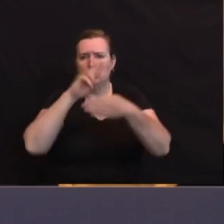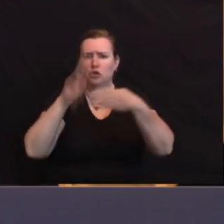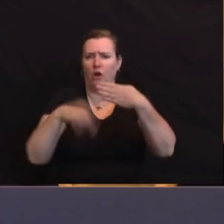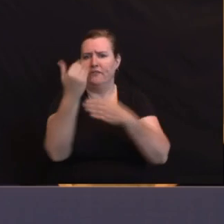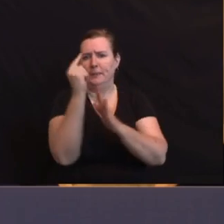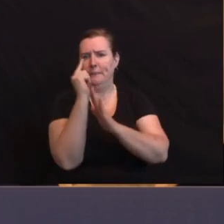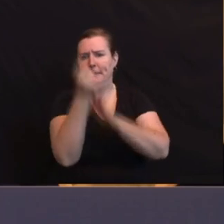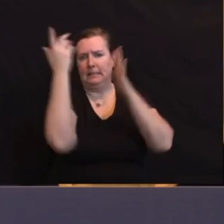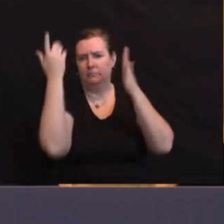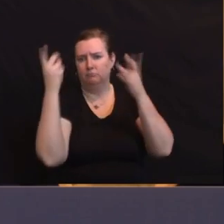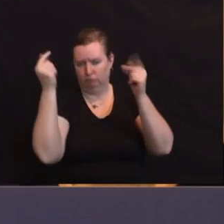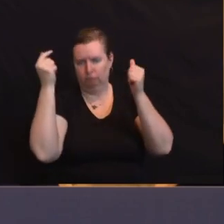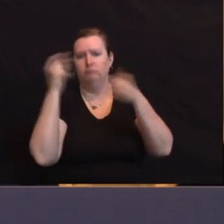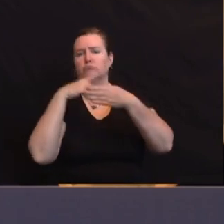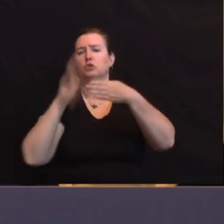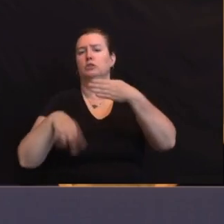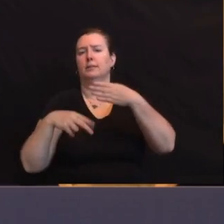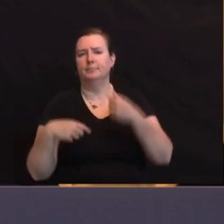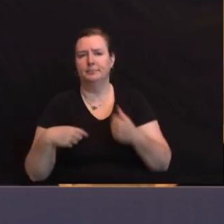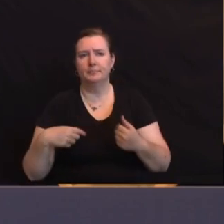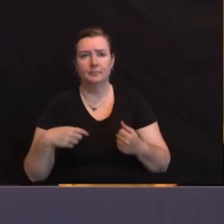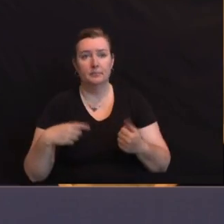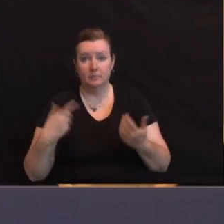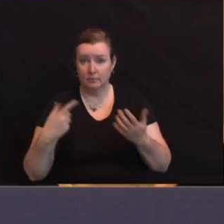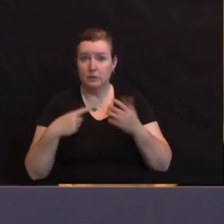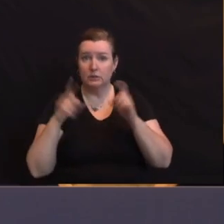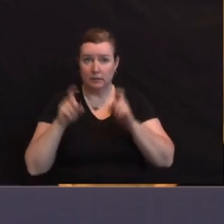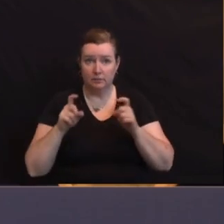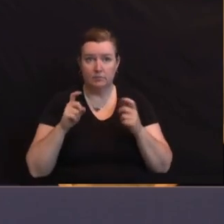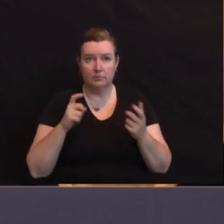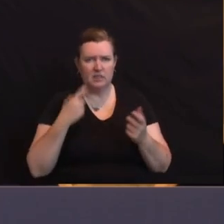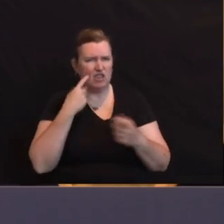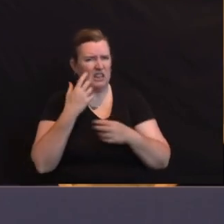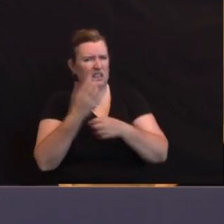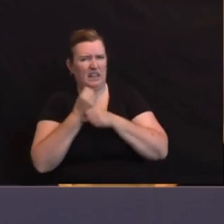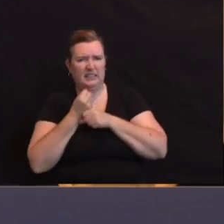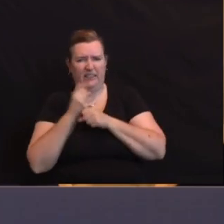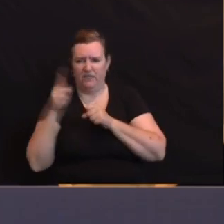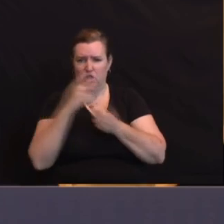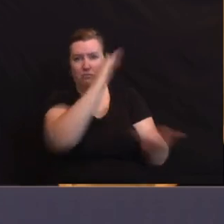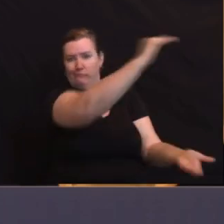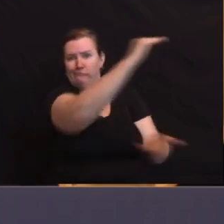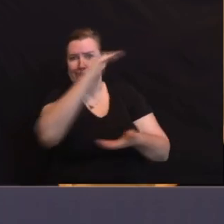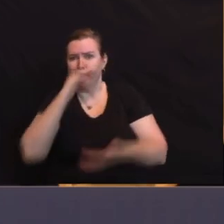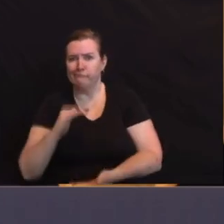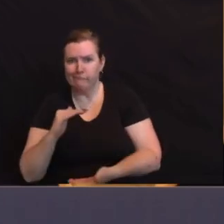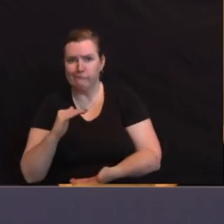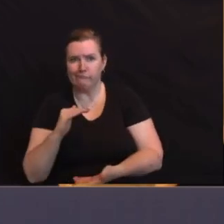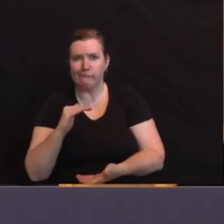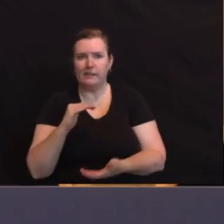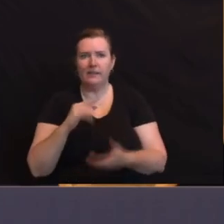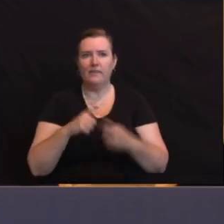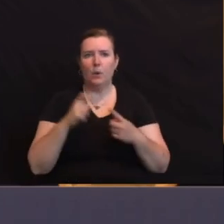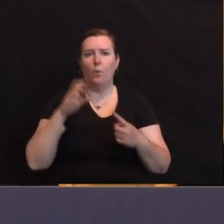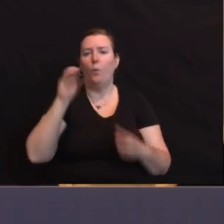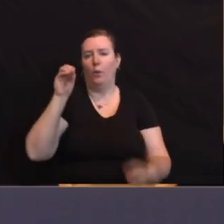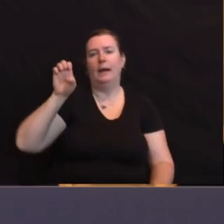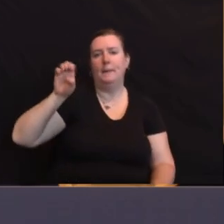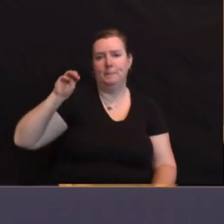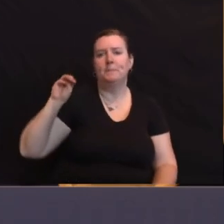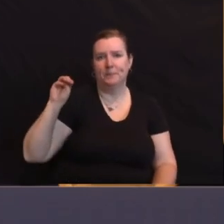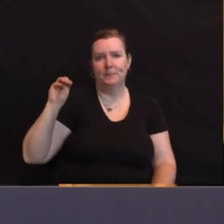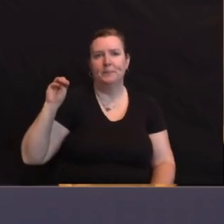minutes. So that test is, we just got our first batch in. Judy and Pat, both from a health and OEM standpoint, are overseeing over the